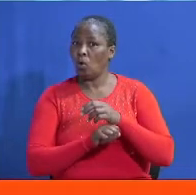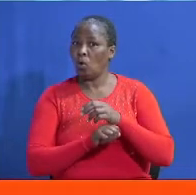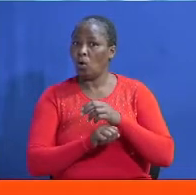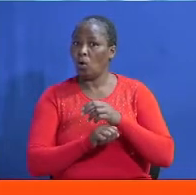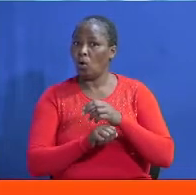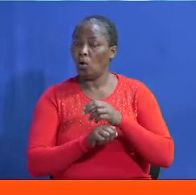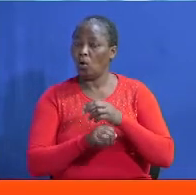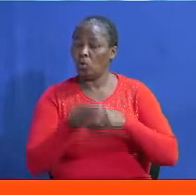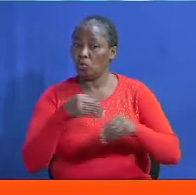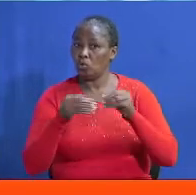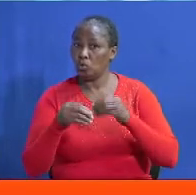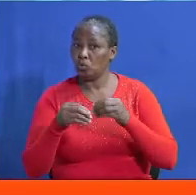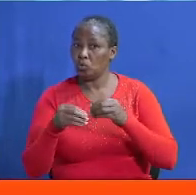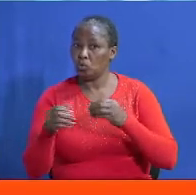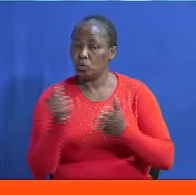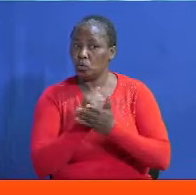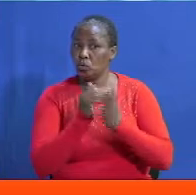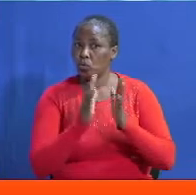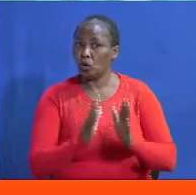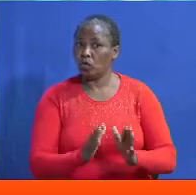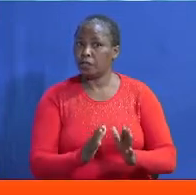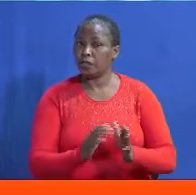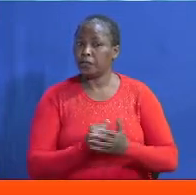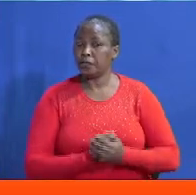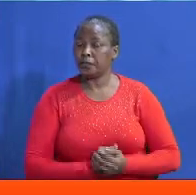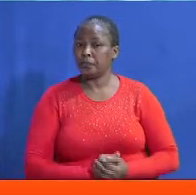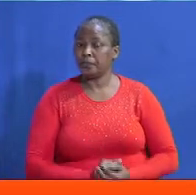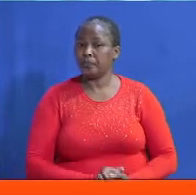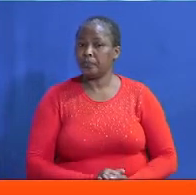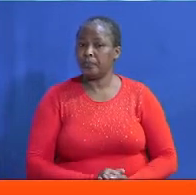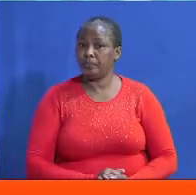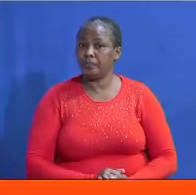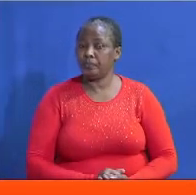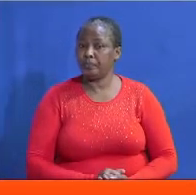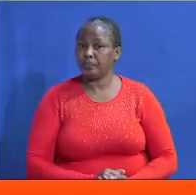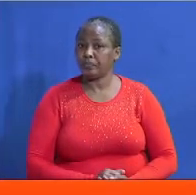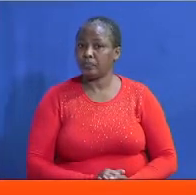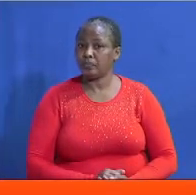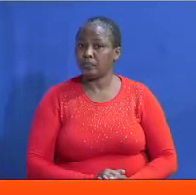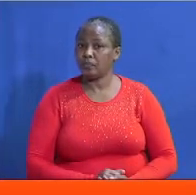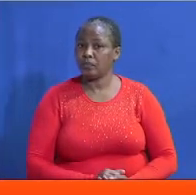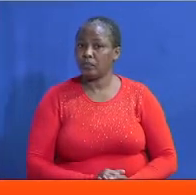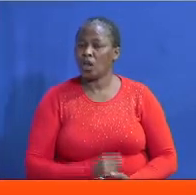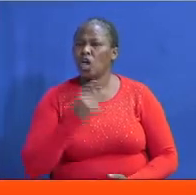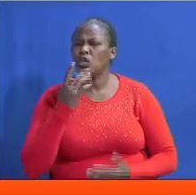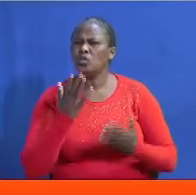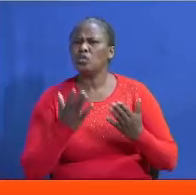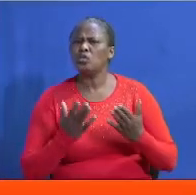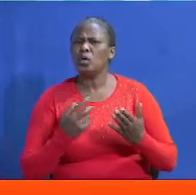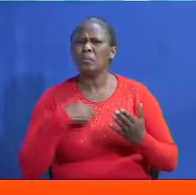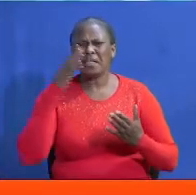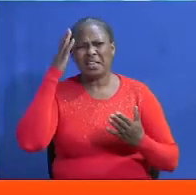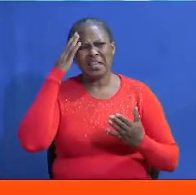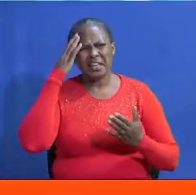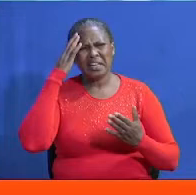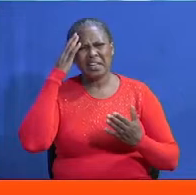Any aspirant, I think, even pay leakage. All right. But yeah, so I think those